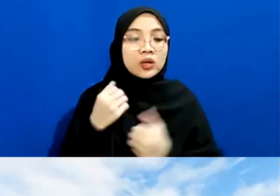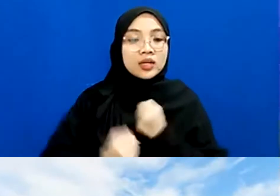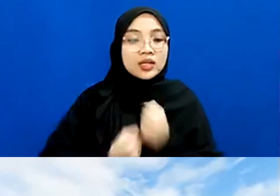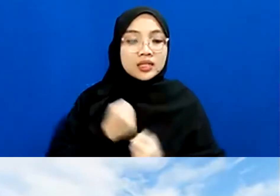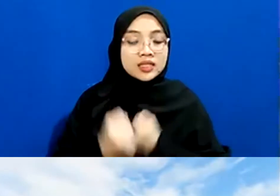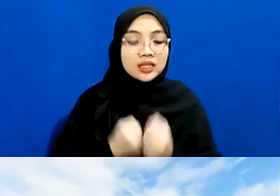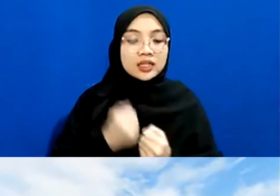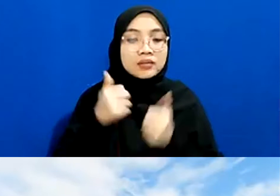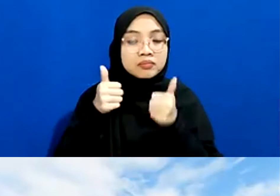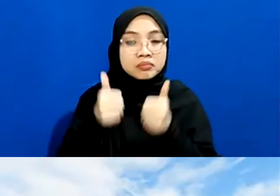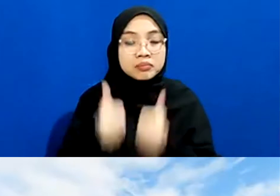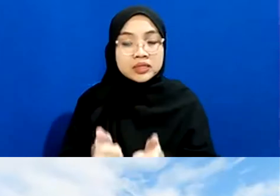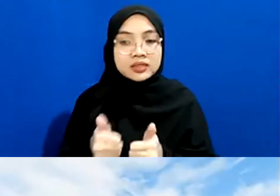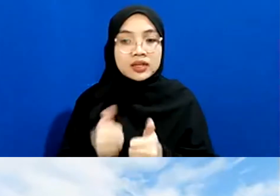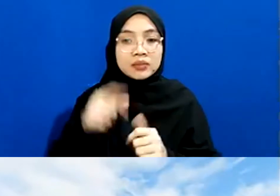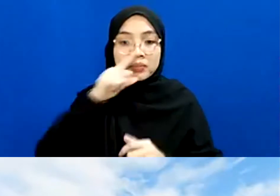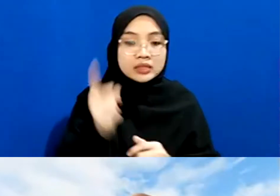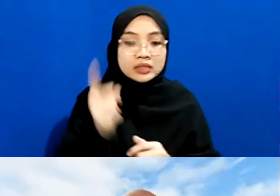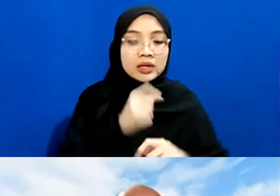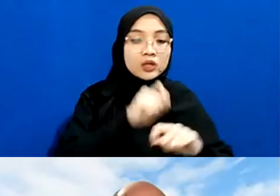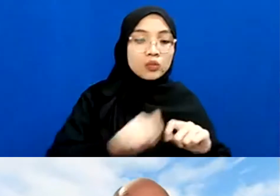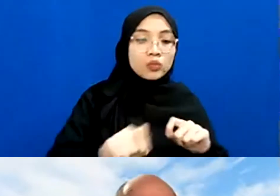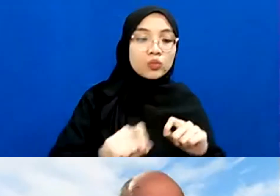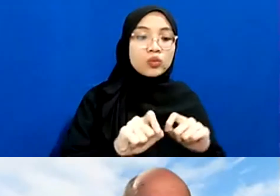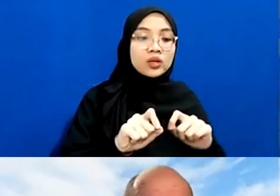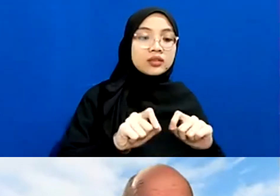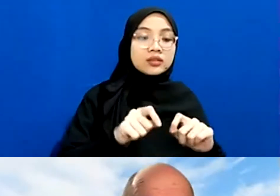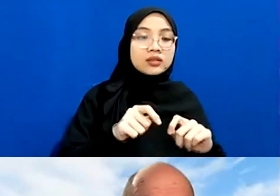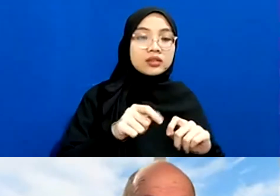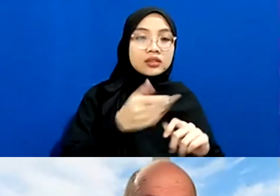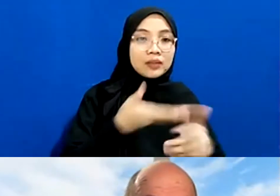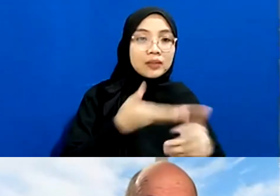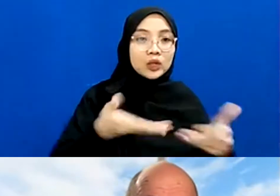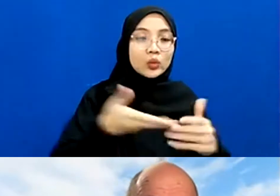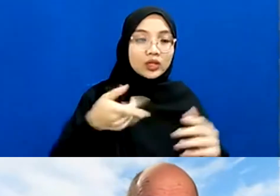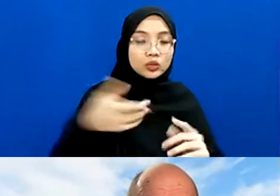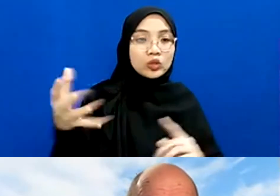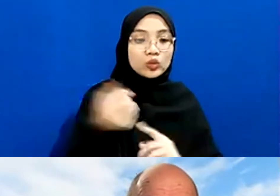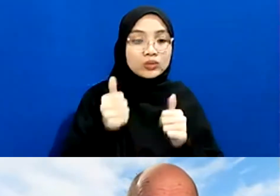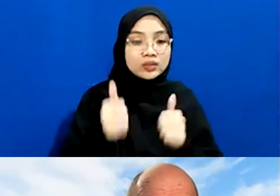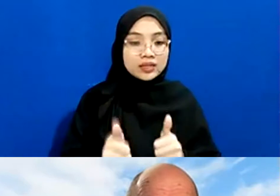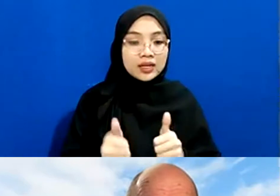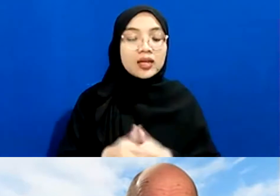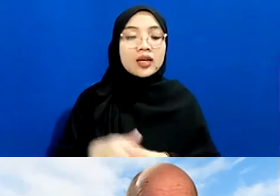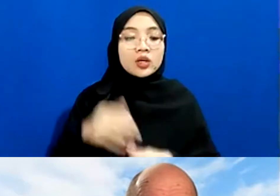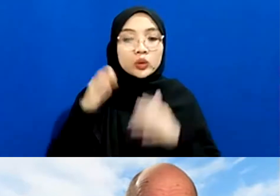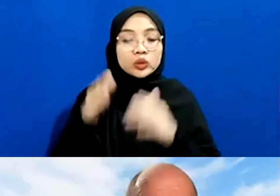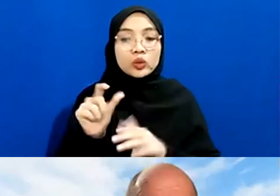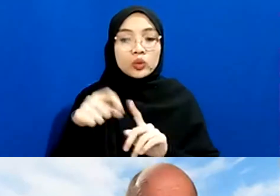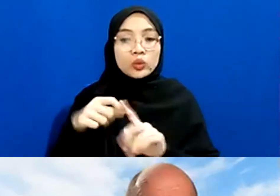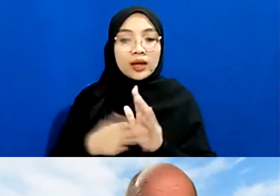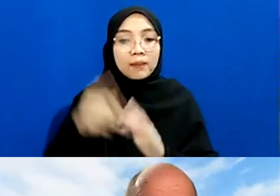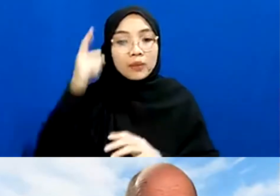express our appreciation to UKM Peduli Difabel, especially Dr.